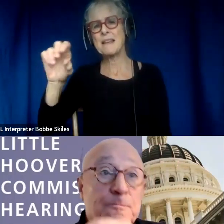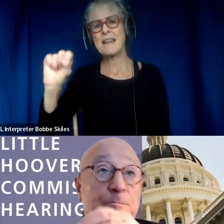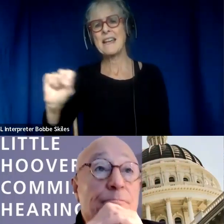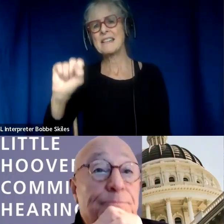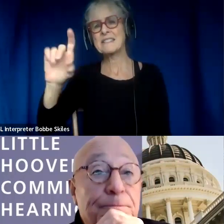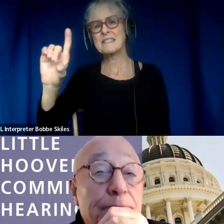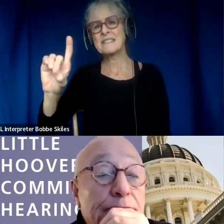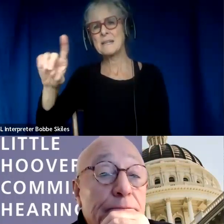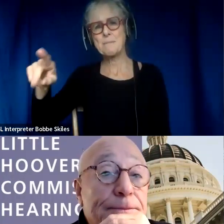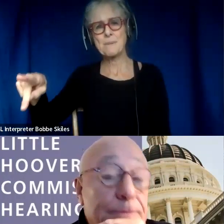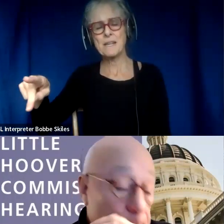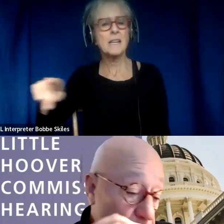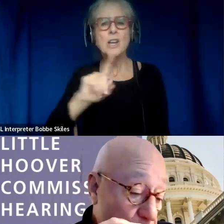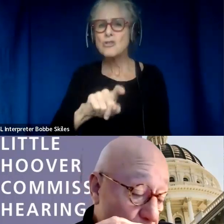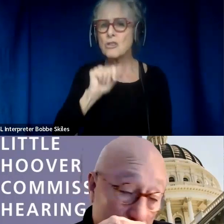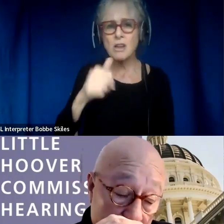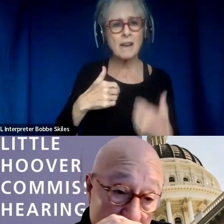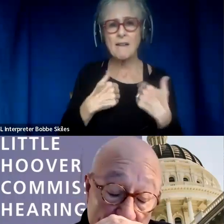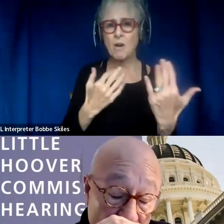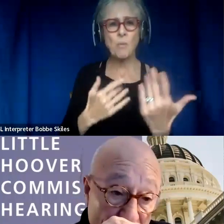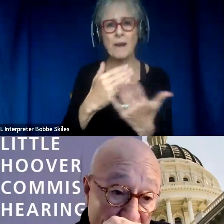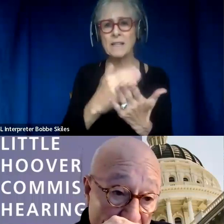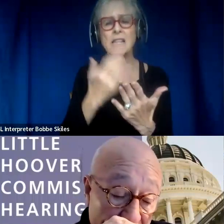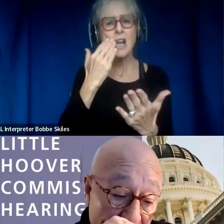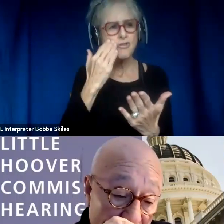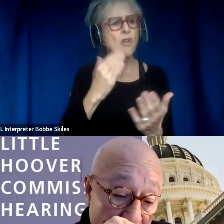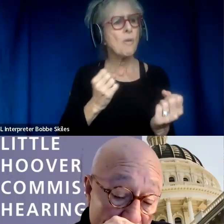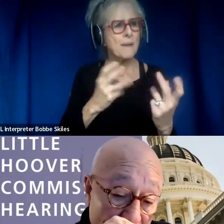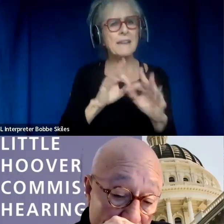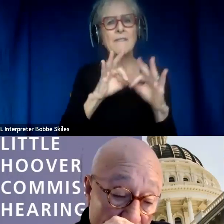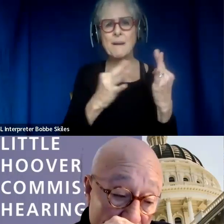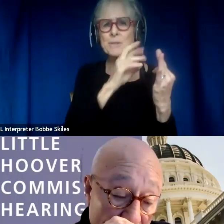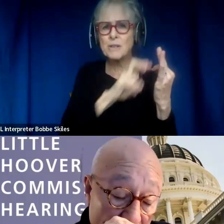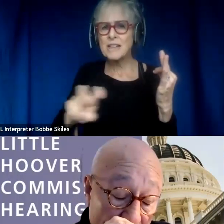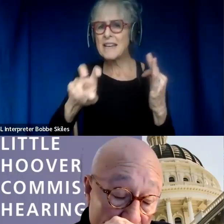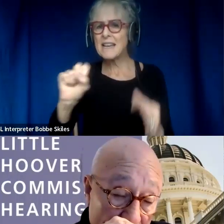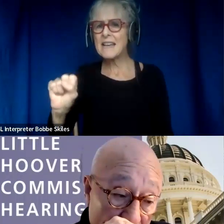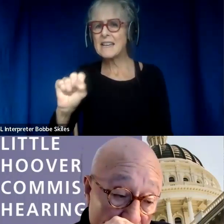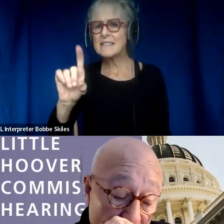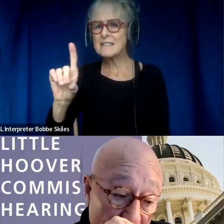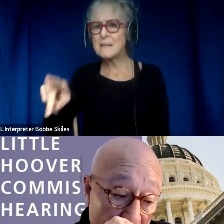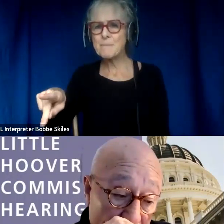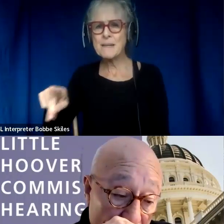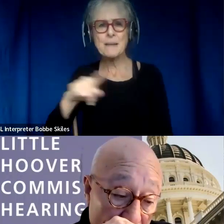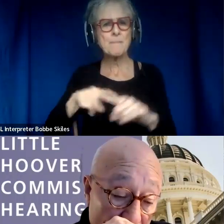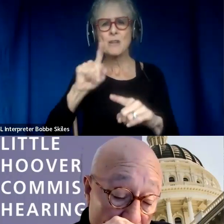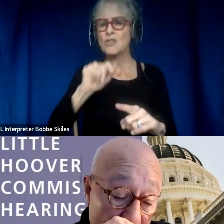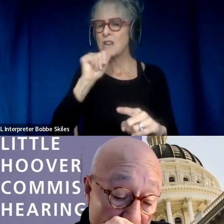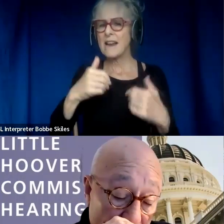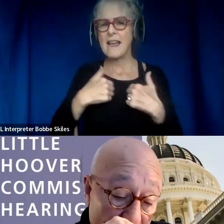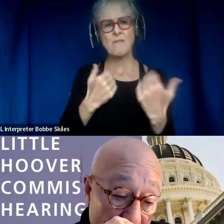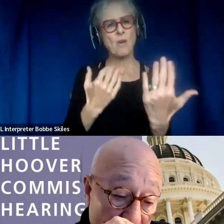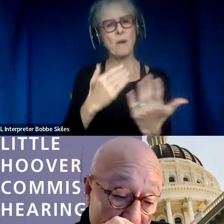list. I know a lot of families are transitioning to SDP, but there should not be a waiting list. That is a disservice.